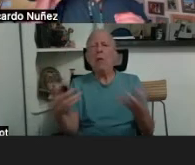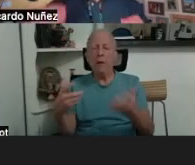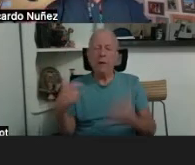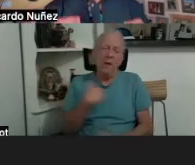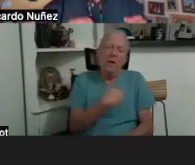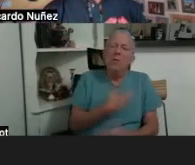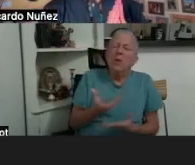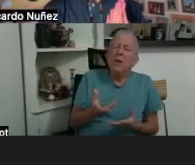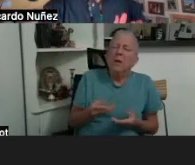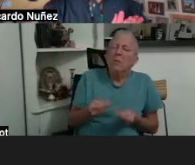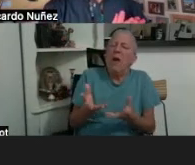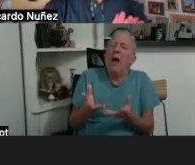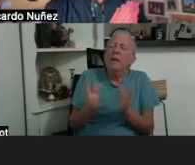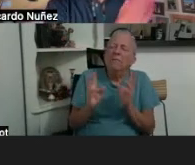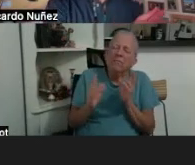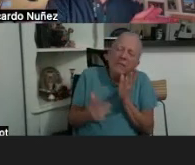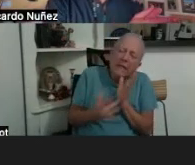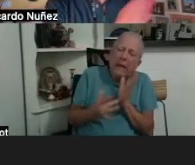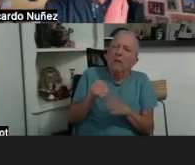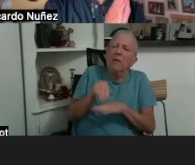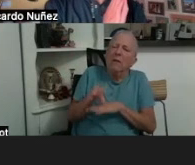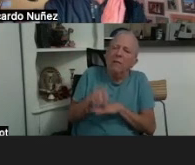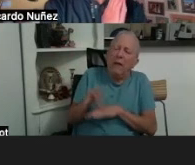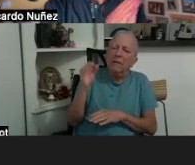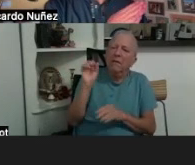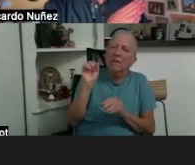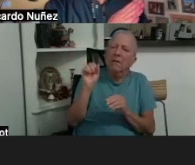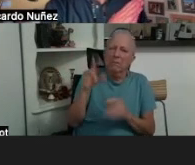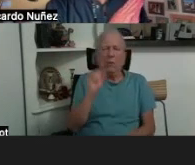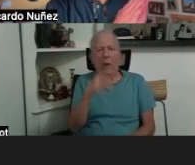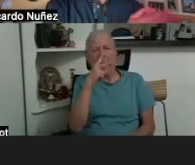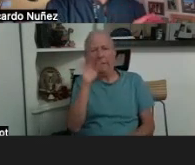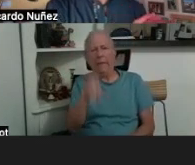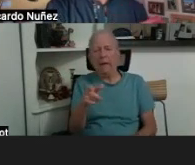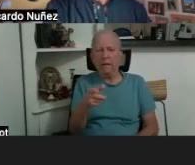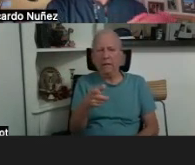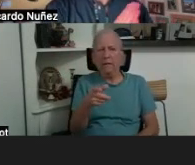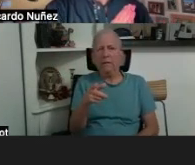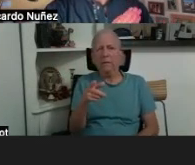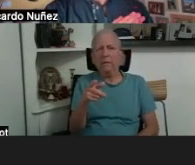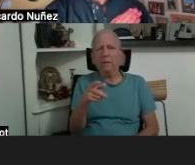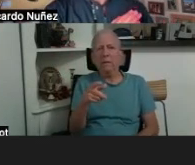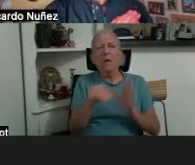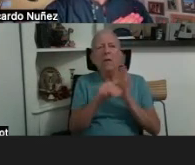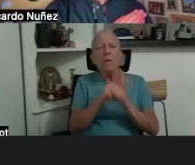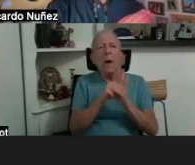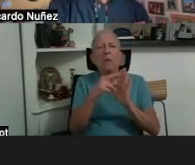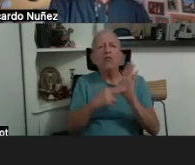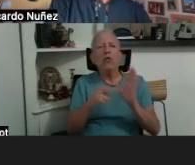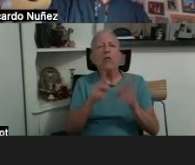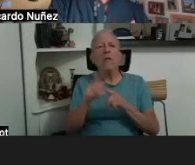providers of purely technical advice, like is shown here in the Model Rule of Professional